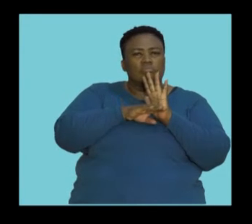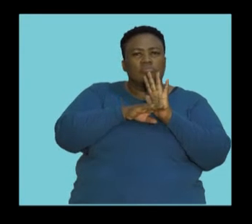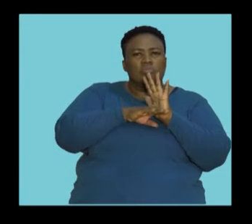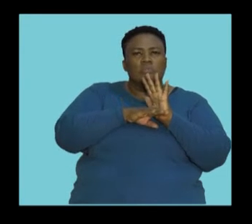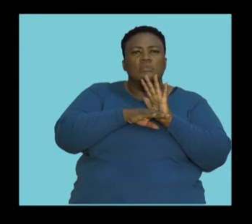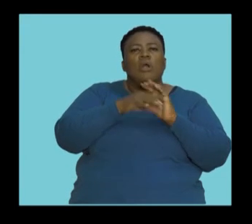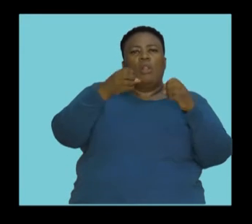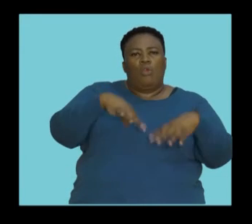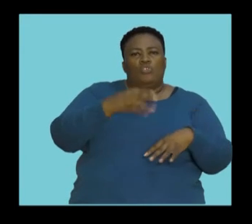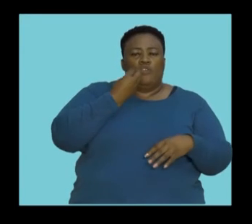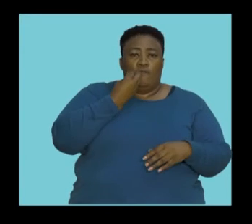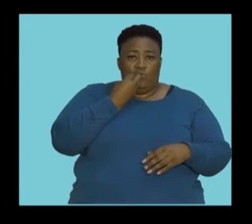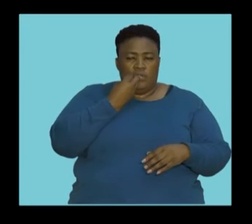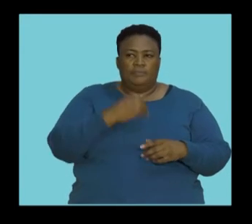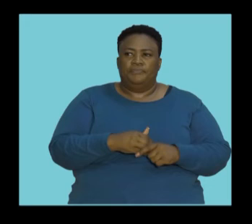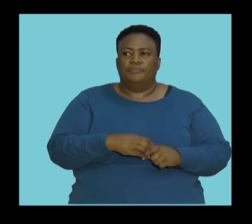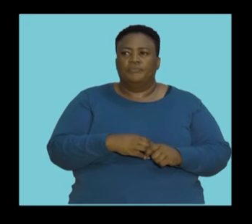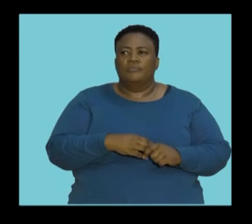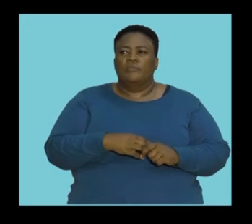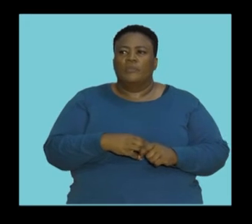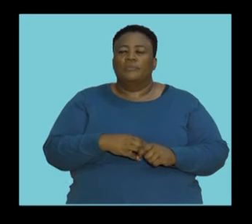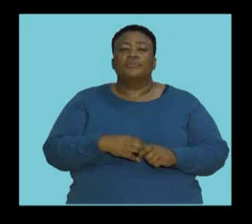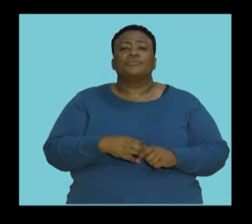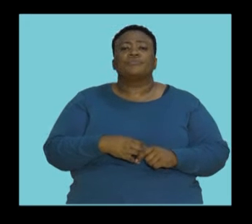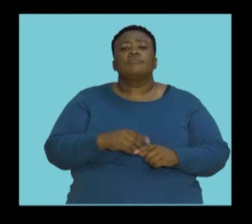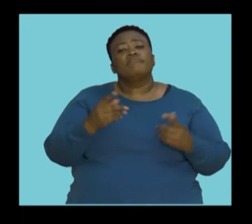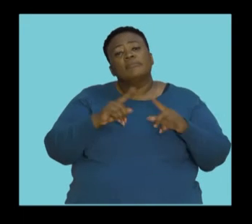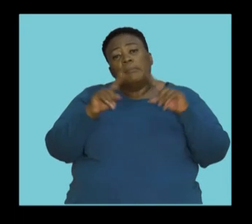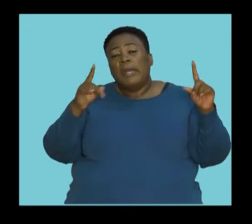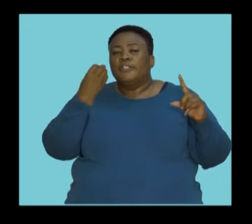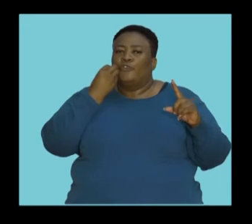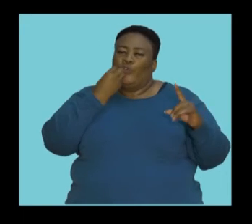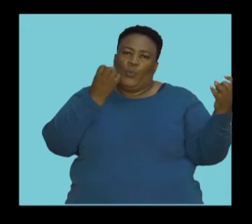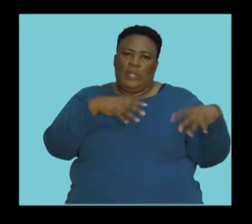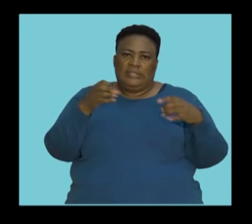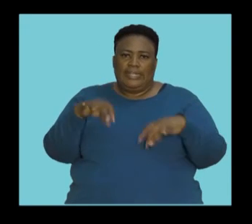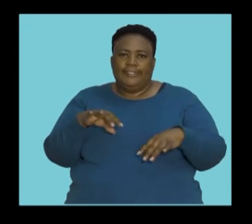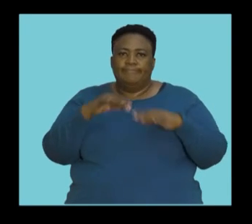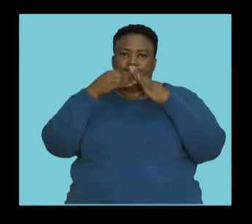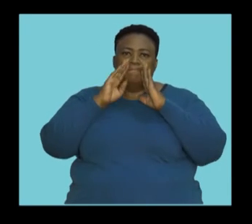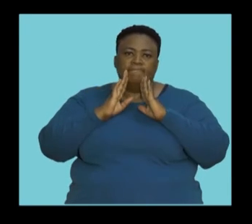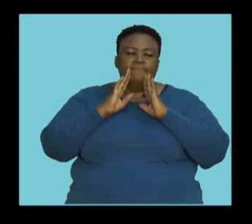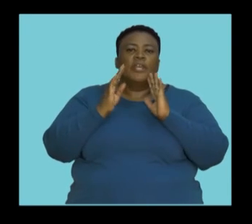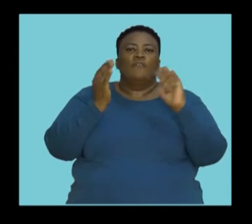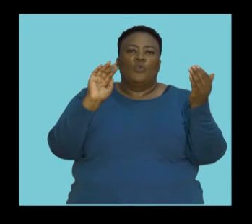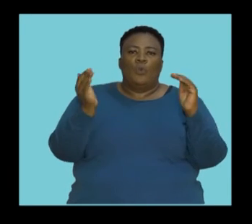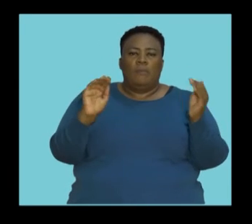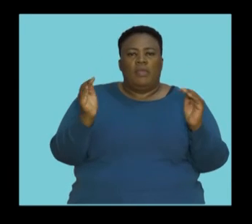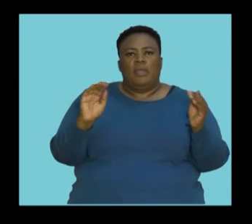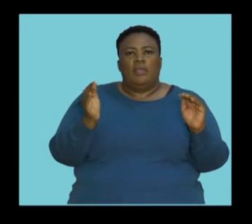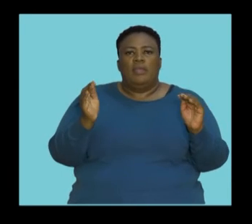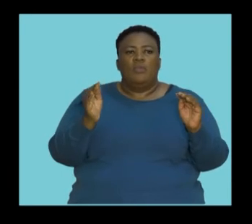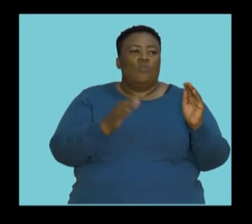reduced loss of food. If we look at food wastage, sadly, and if we compare that to the